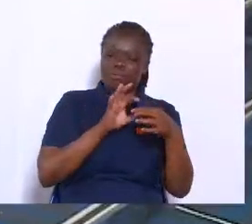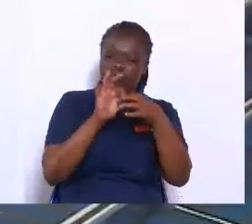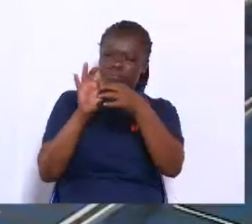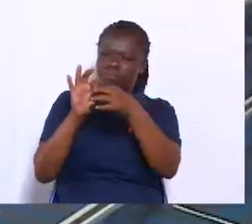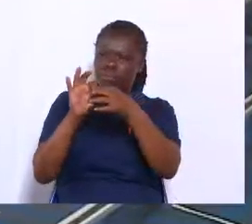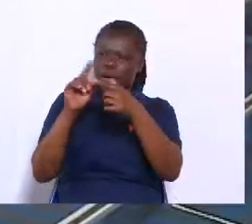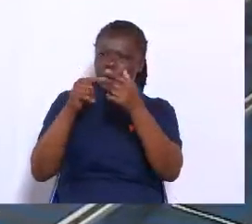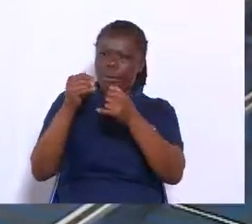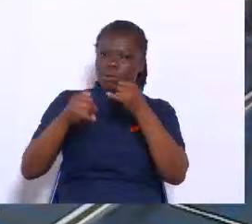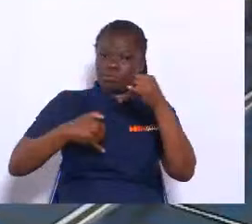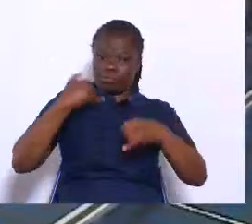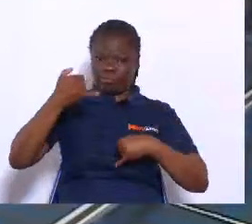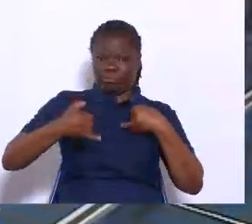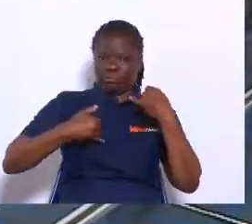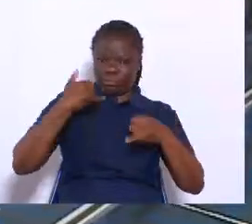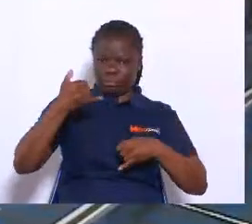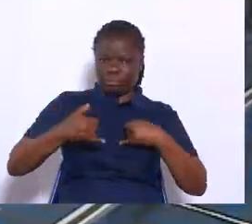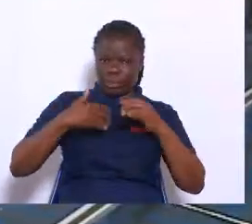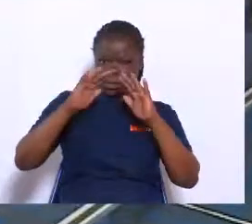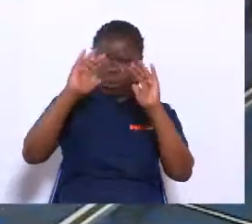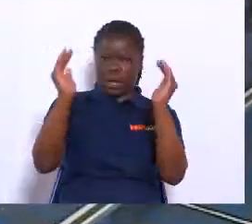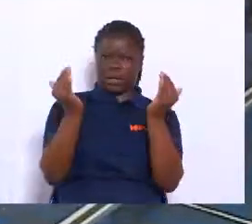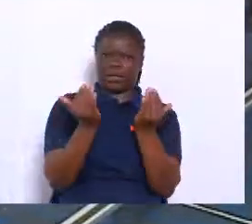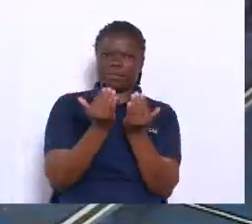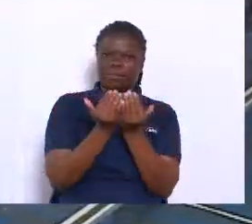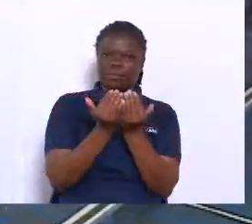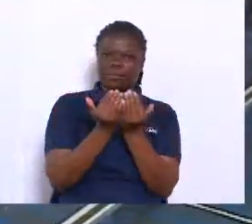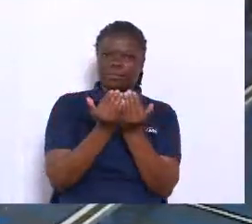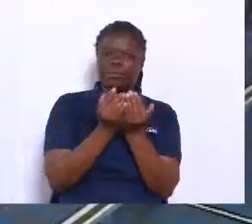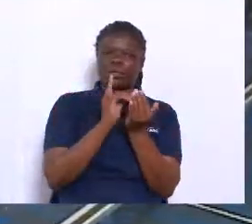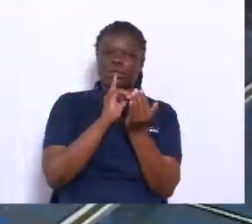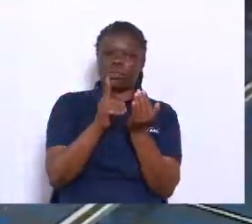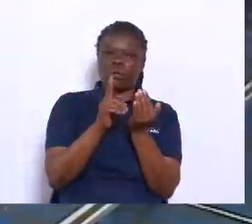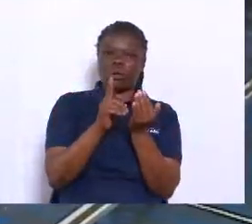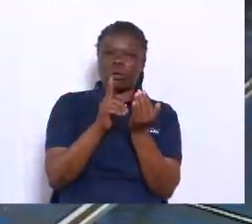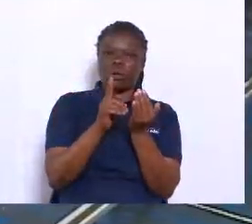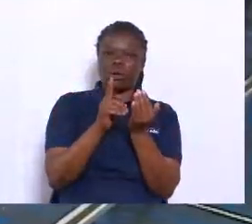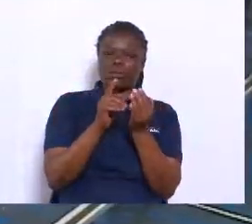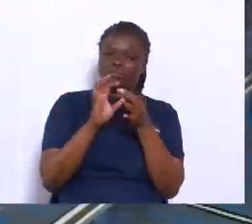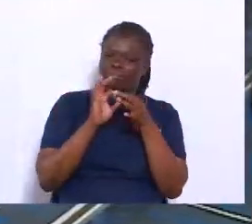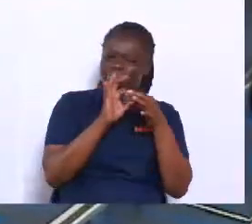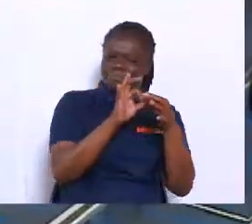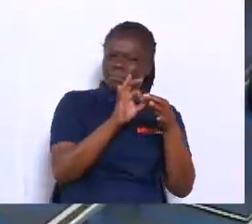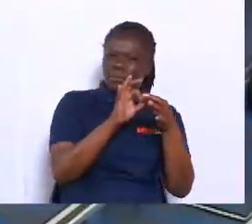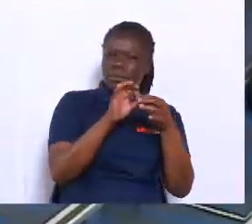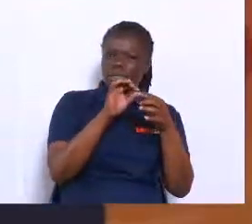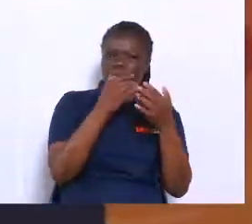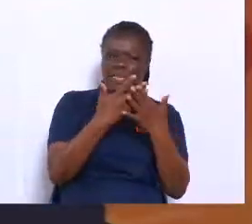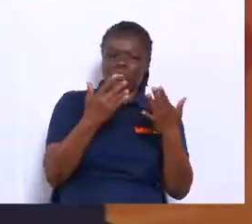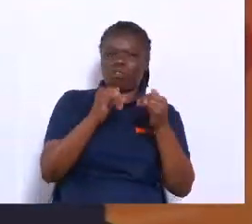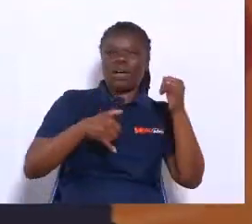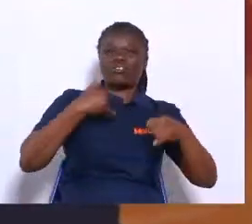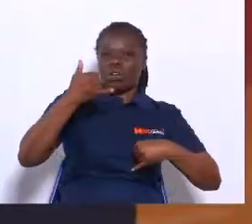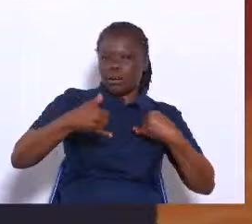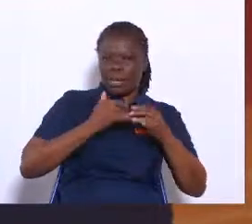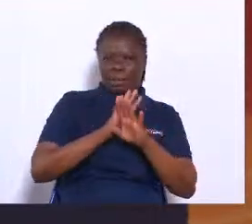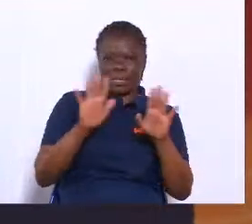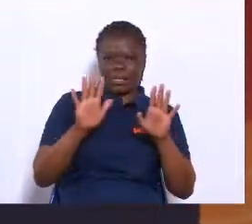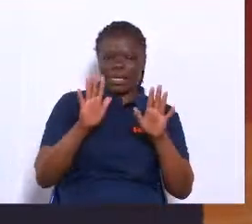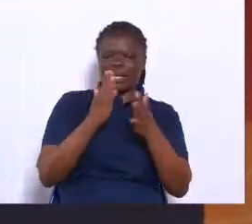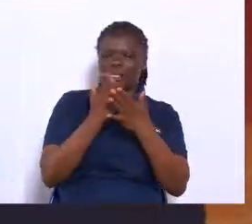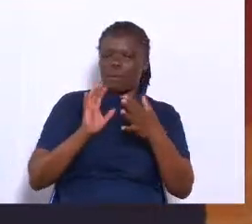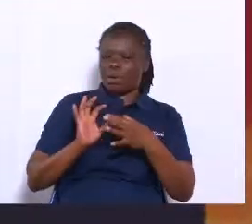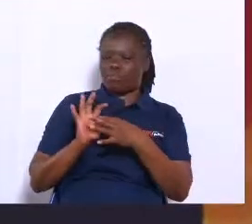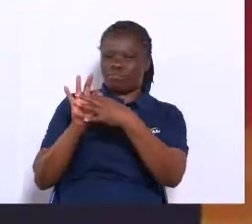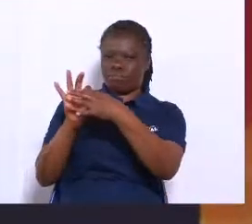going to be so mesmerized, so addicted to the world's entertainment. Some are going to be trapped